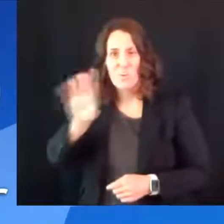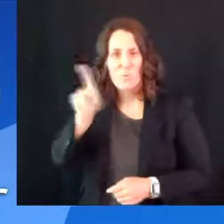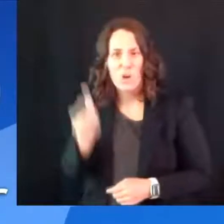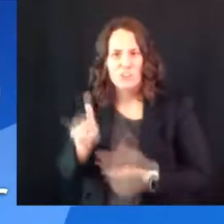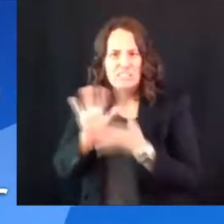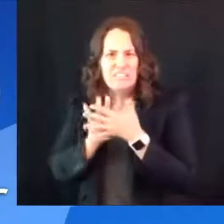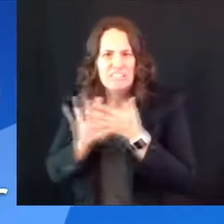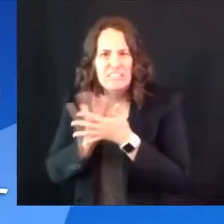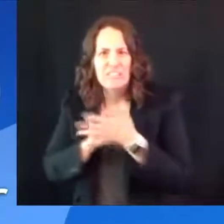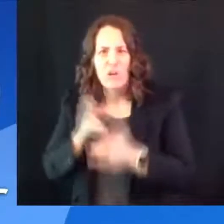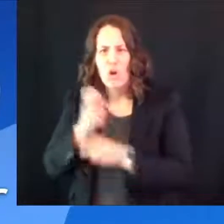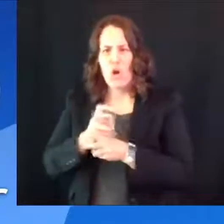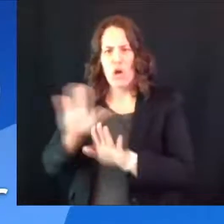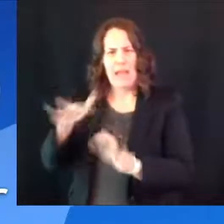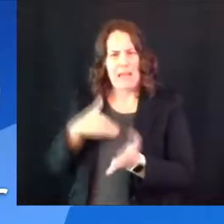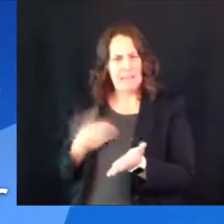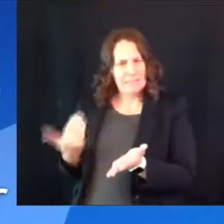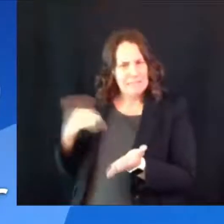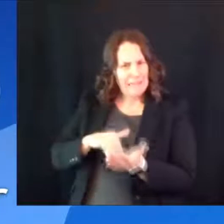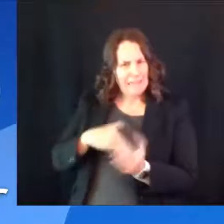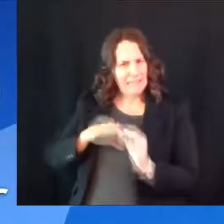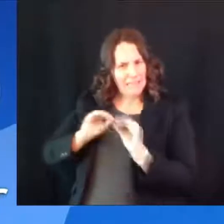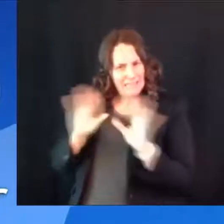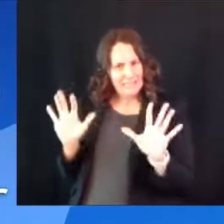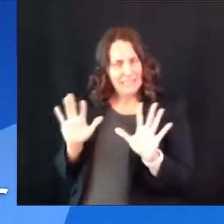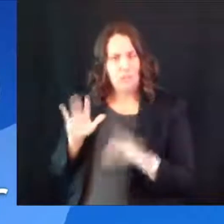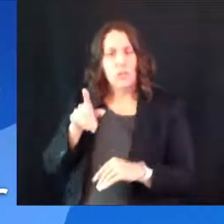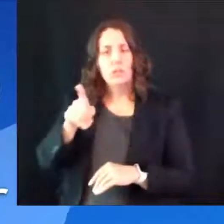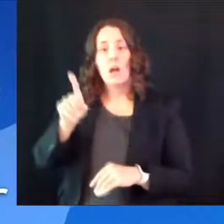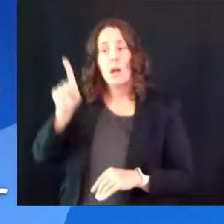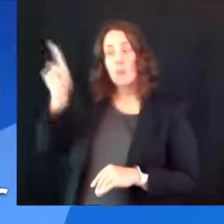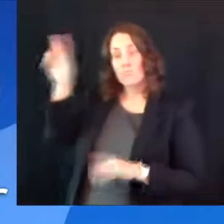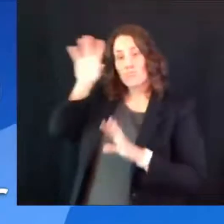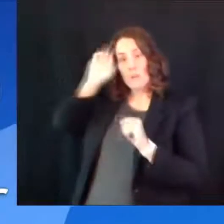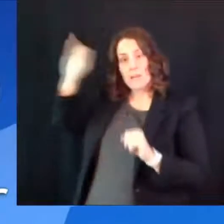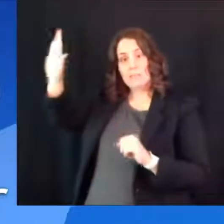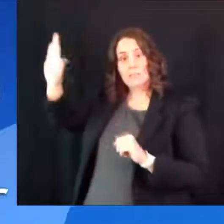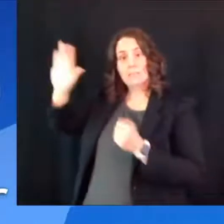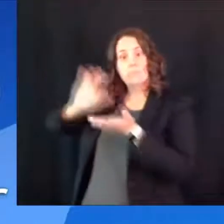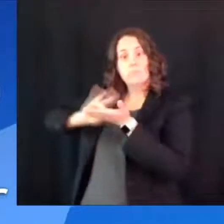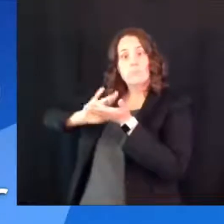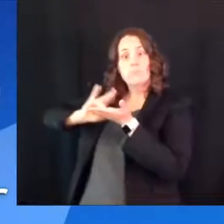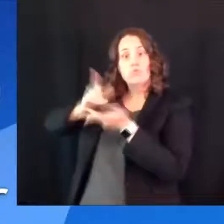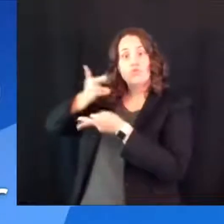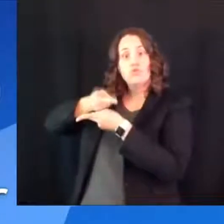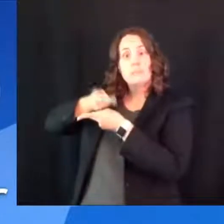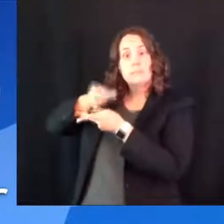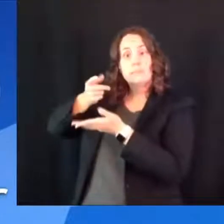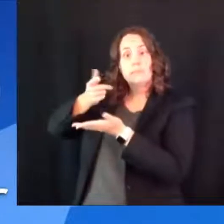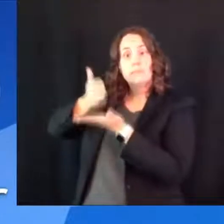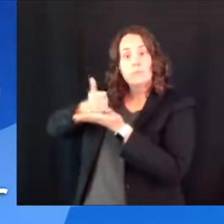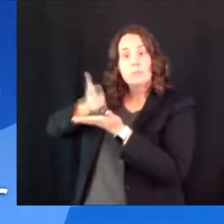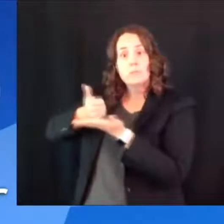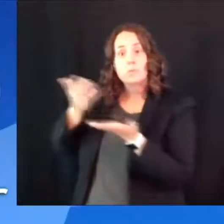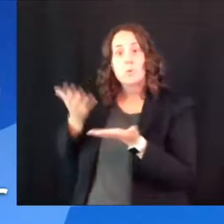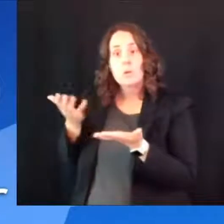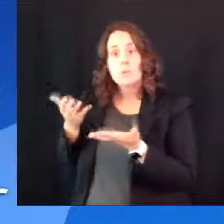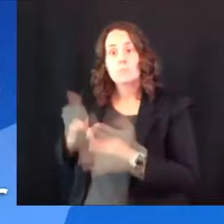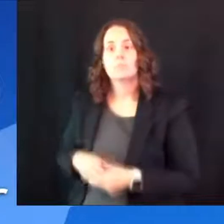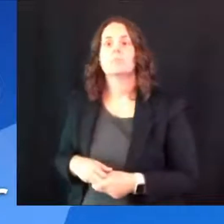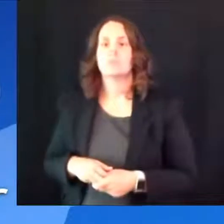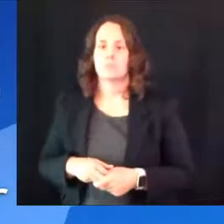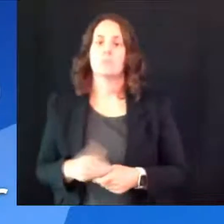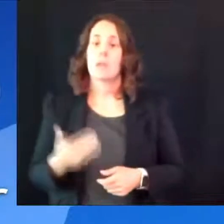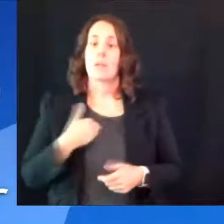to support use in the general public, meaning they've received emergency use authorization by